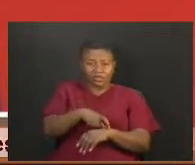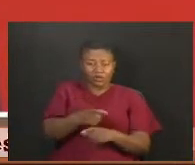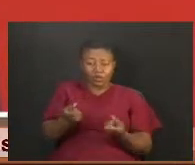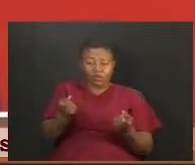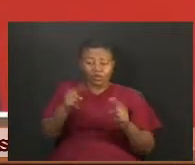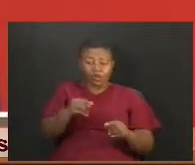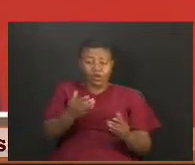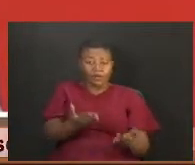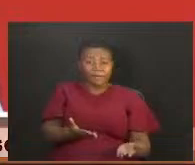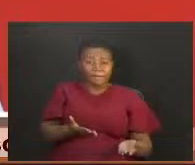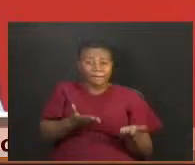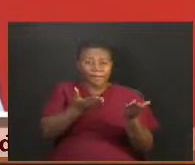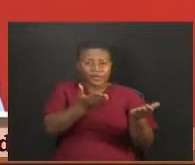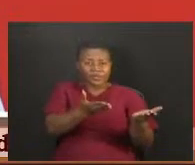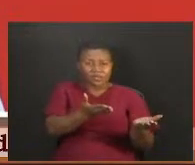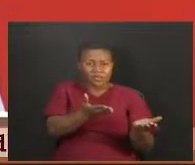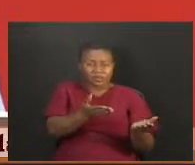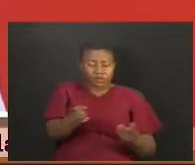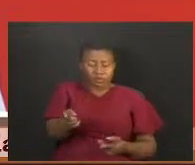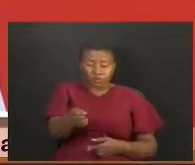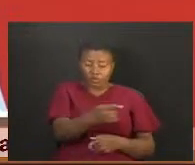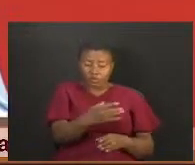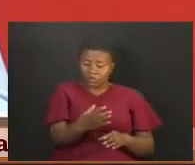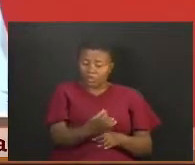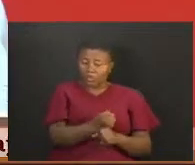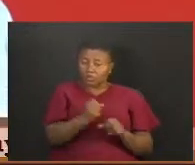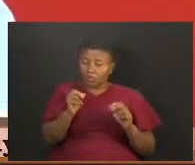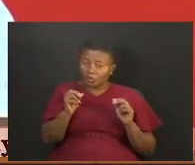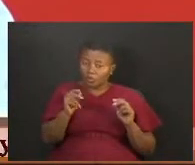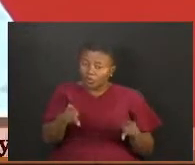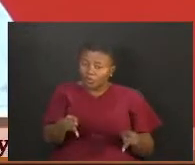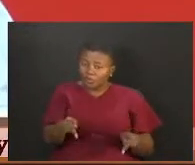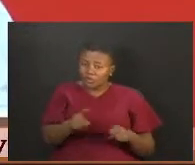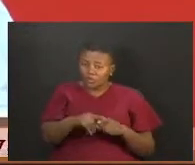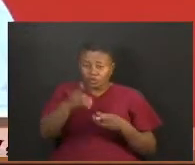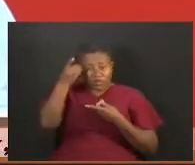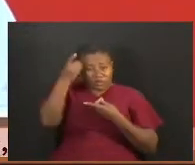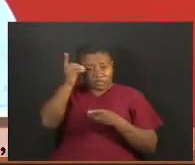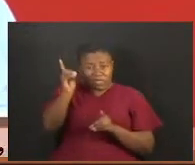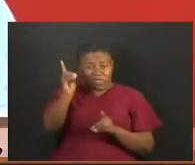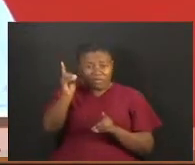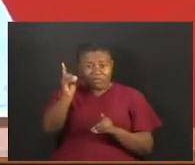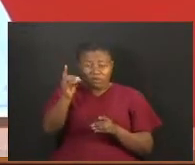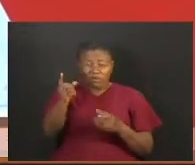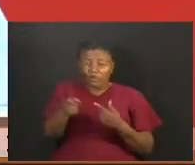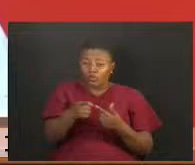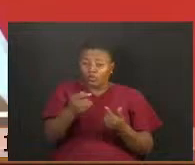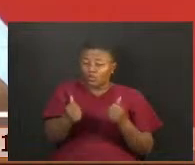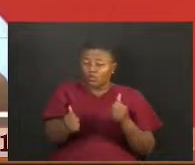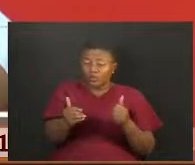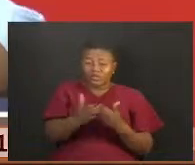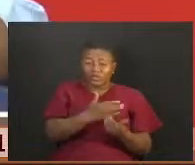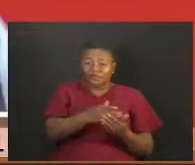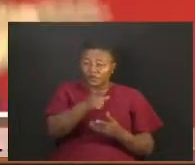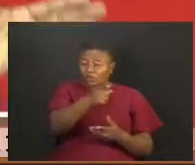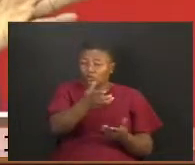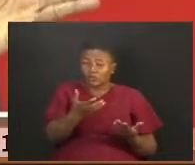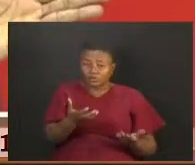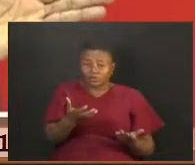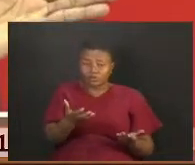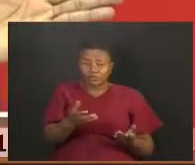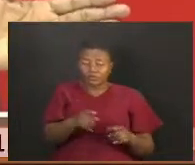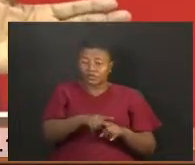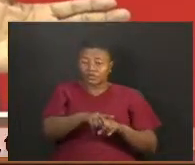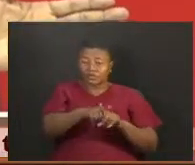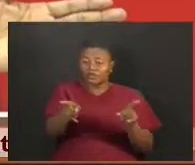presented, you take this opportunity to determine that form you want, different from the earlier forms that